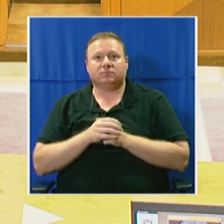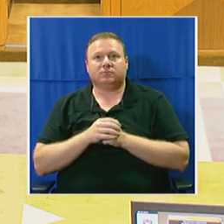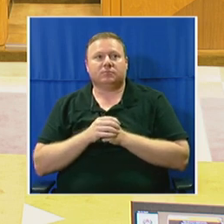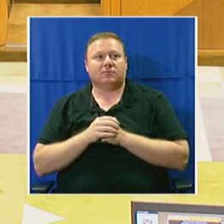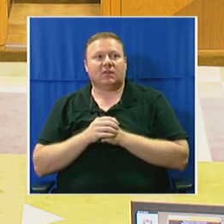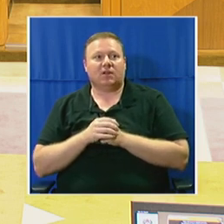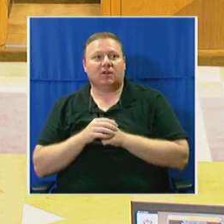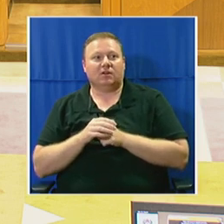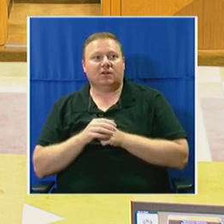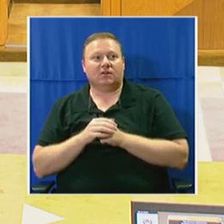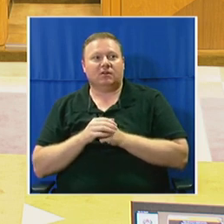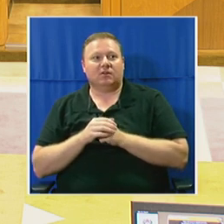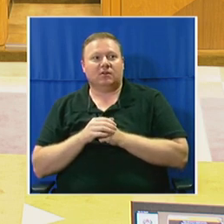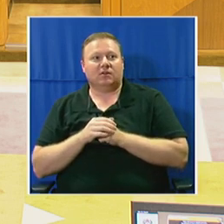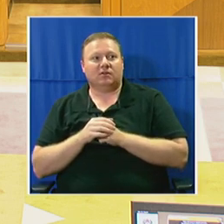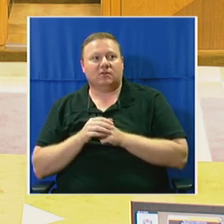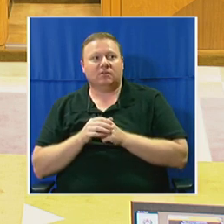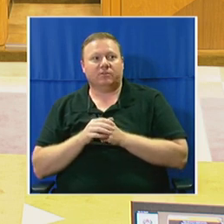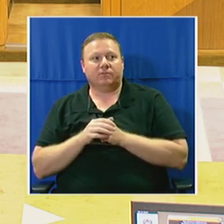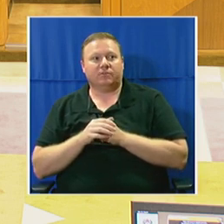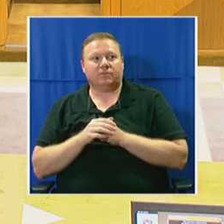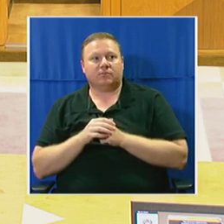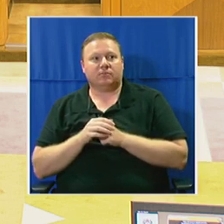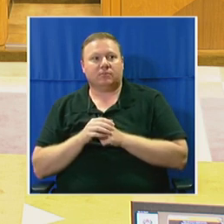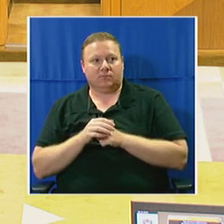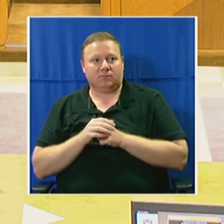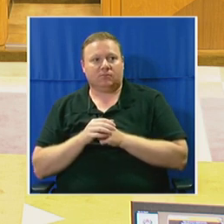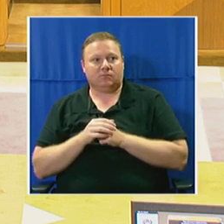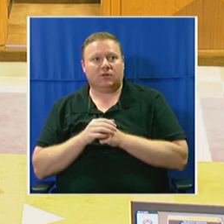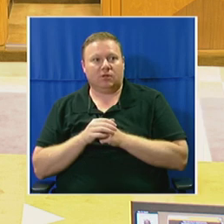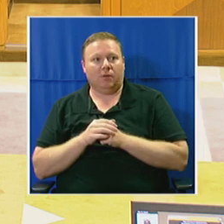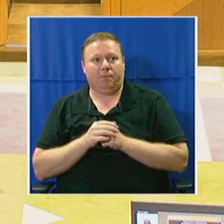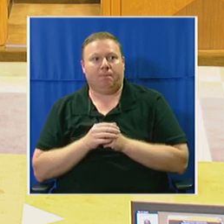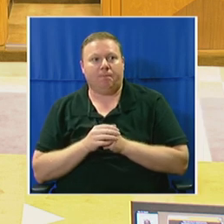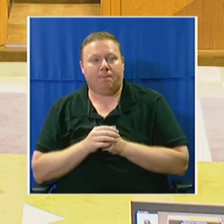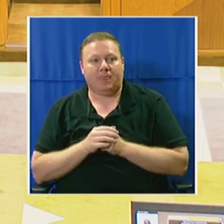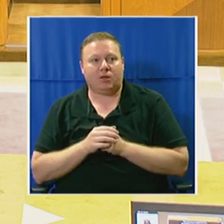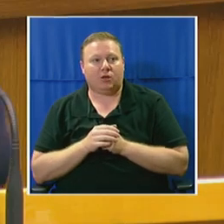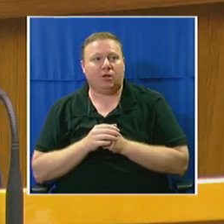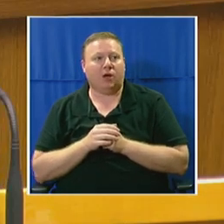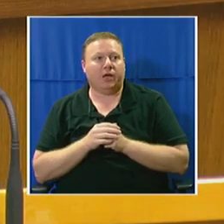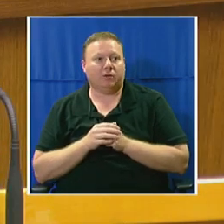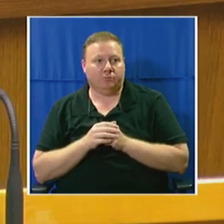Agy of other women thank you very much thank you